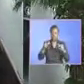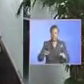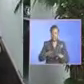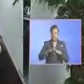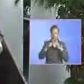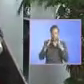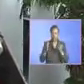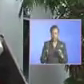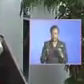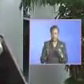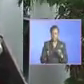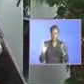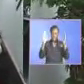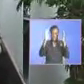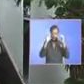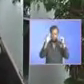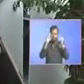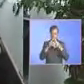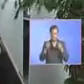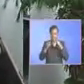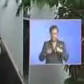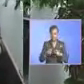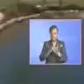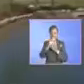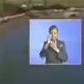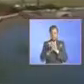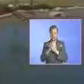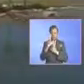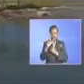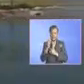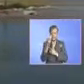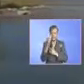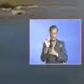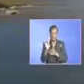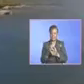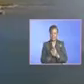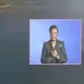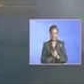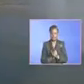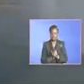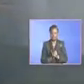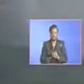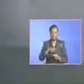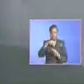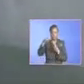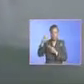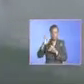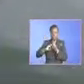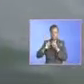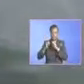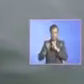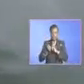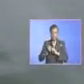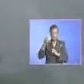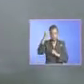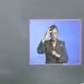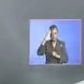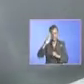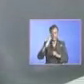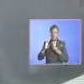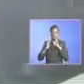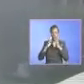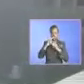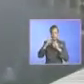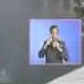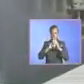real grand opening expected to happen in April of 2018. Still, the tourism minister did express some concern about the low level of